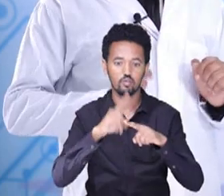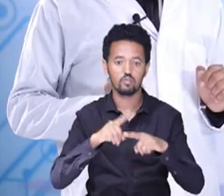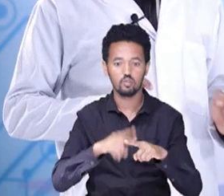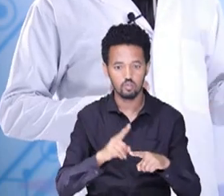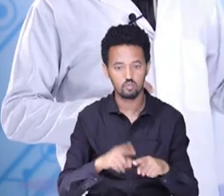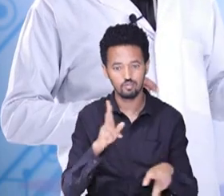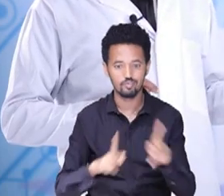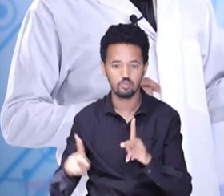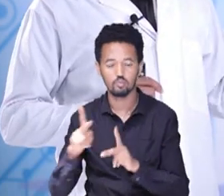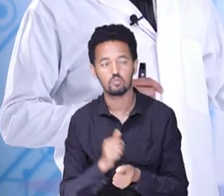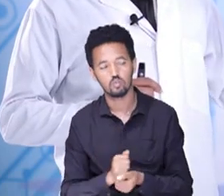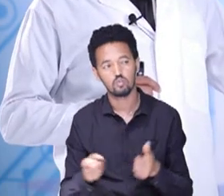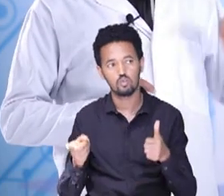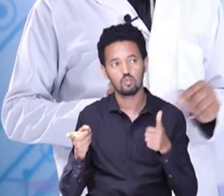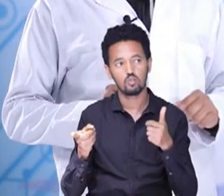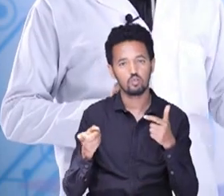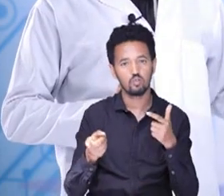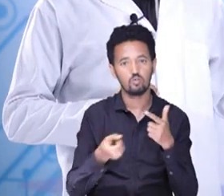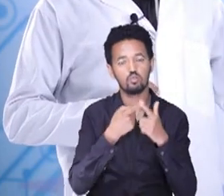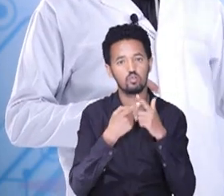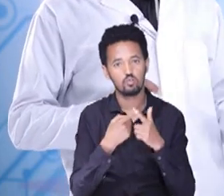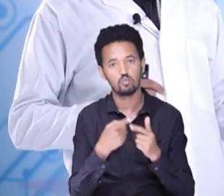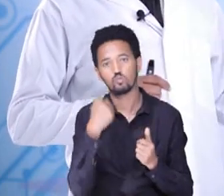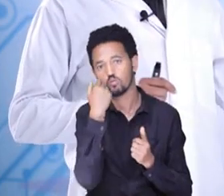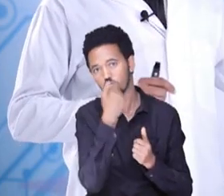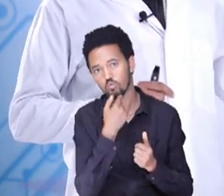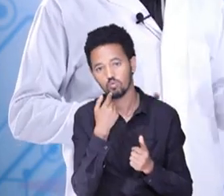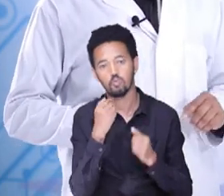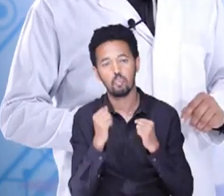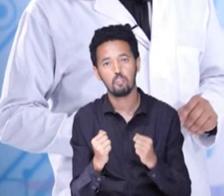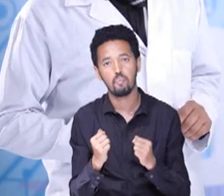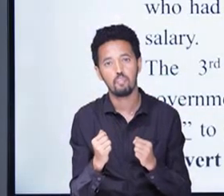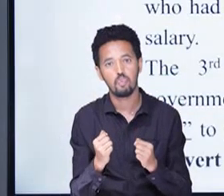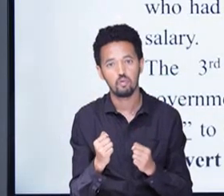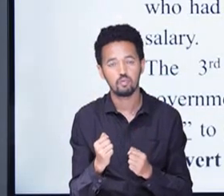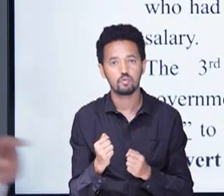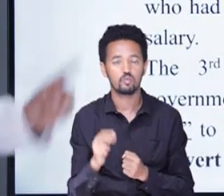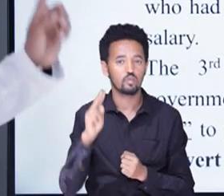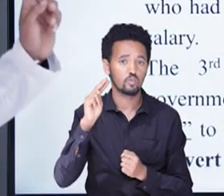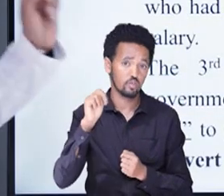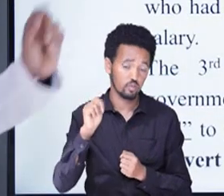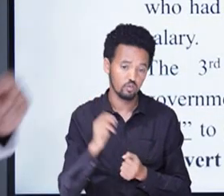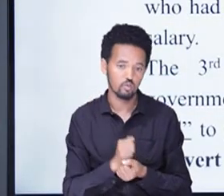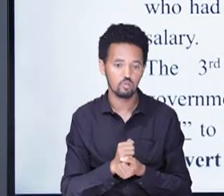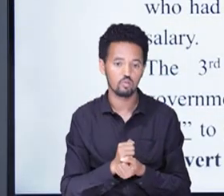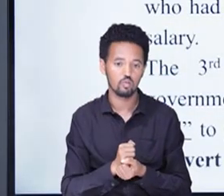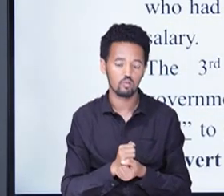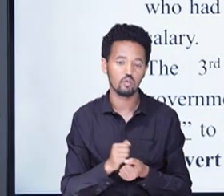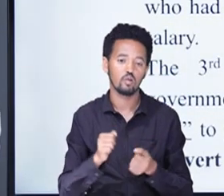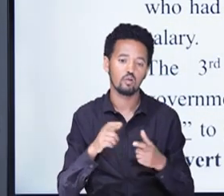the society. The first one, the northern settlers, who acquired tributary right over the southern peasant, turned the land